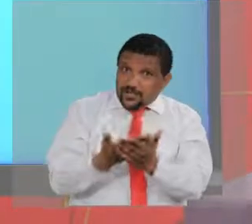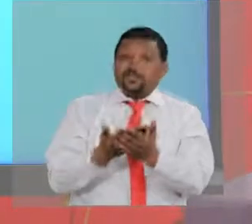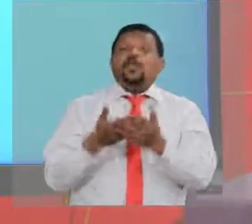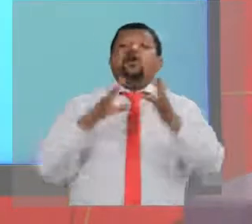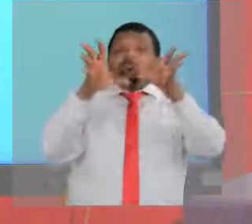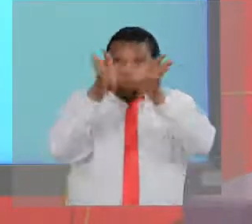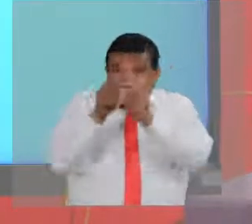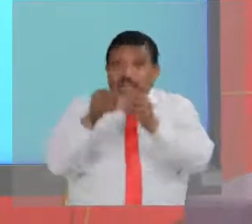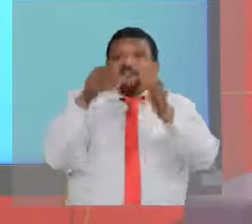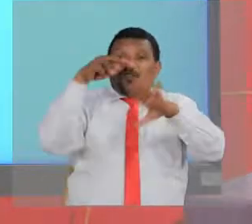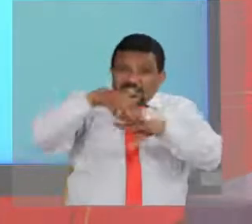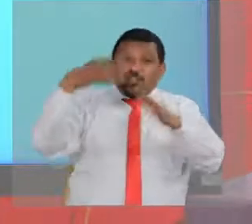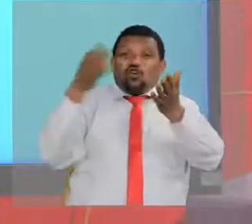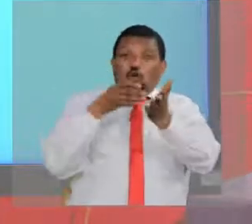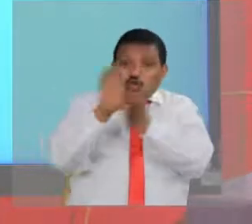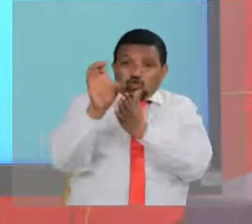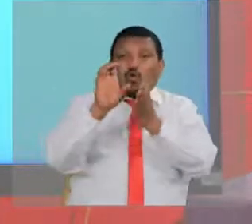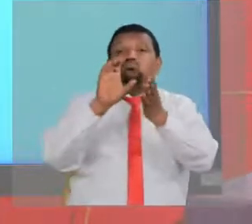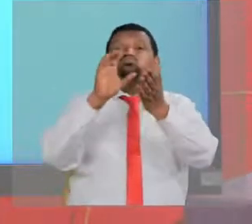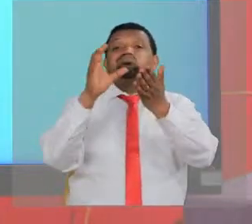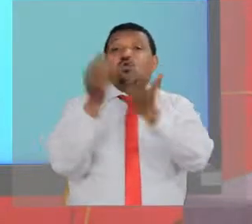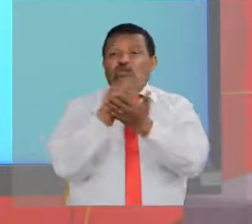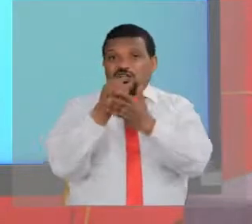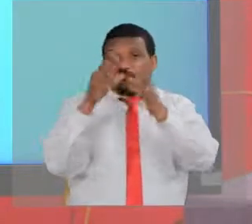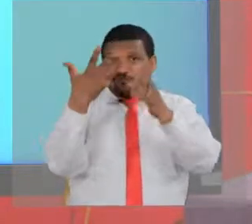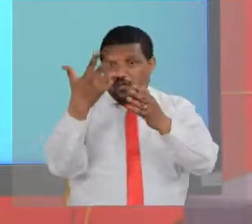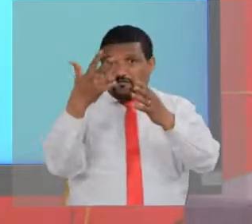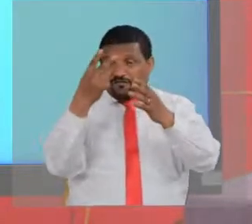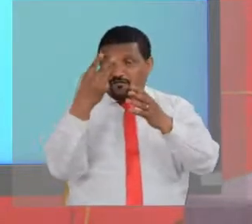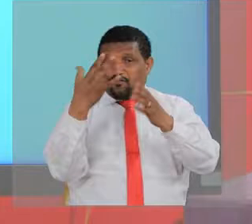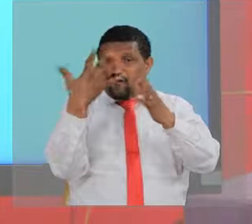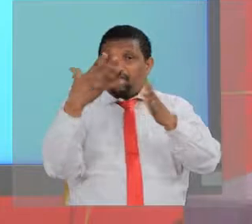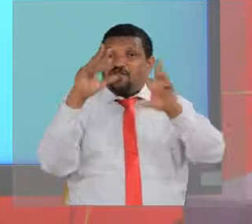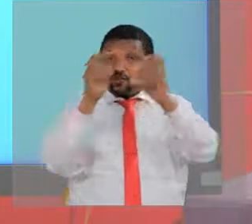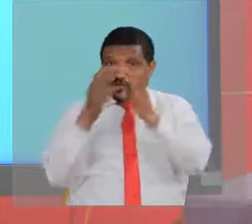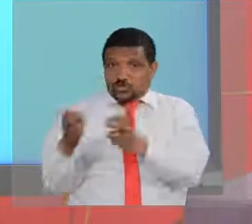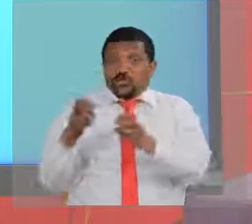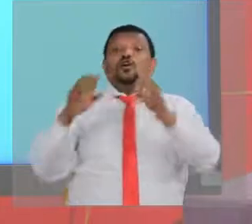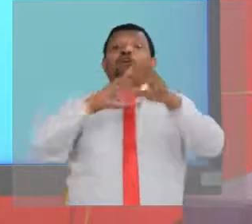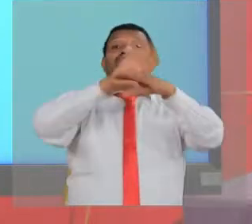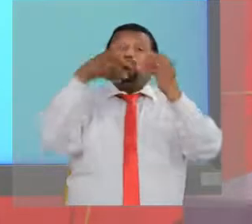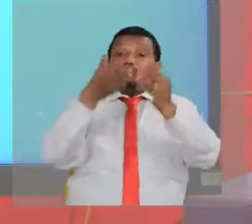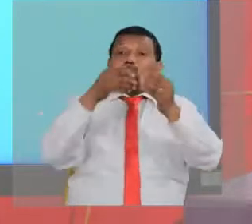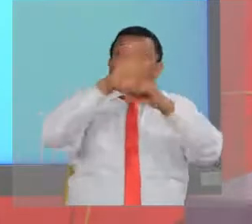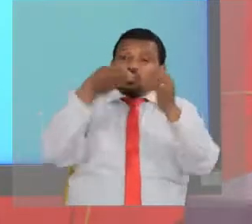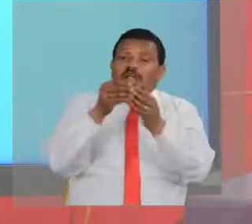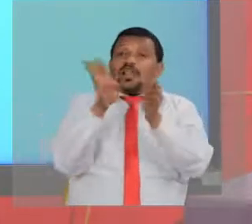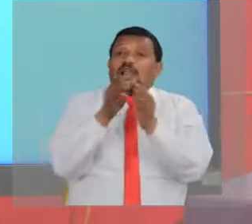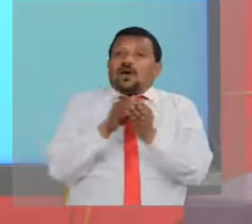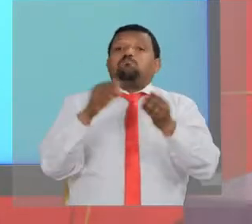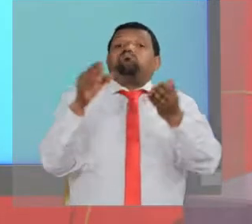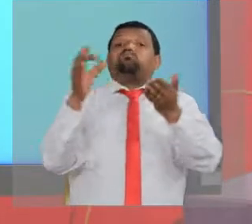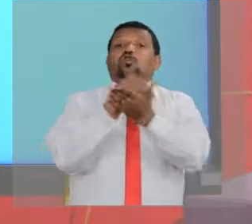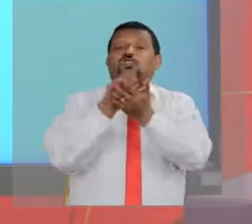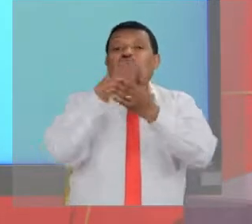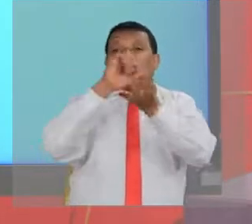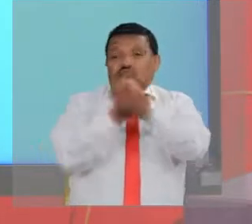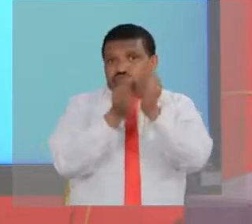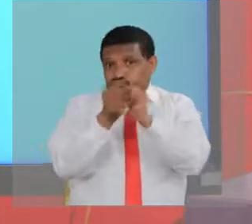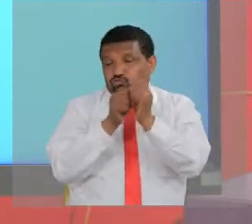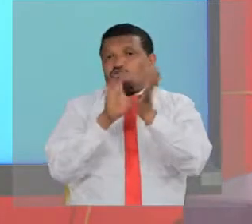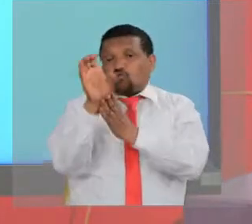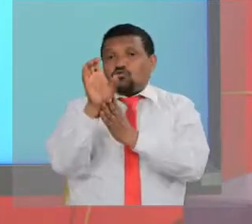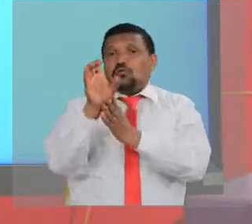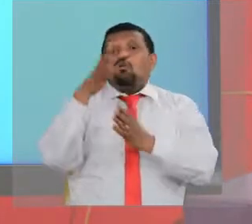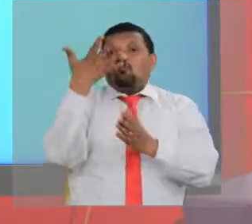fixed cost of producing 5 units of a commodity is 100 birr and the total variable cost of producing 5 units